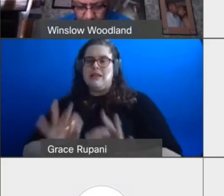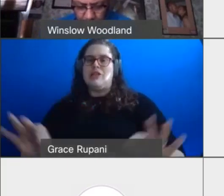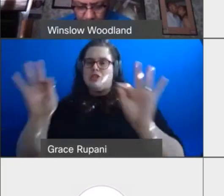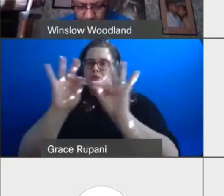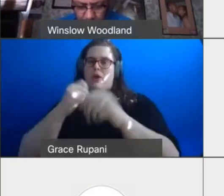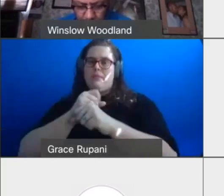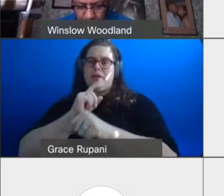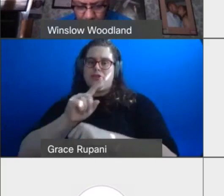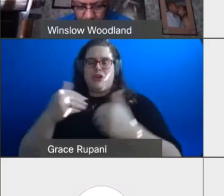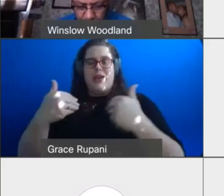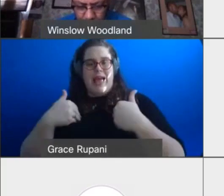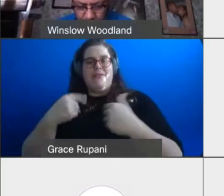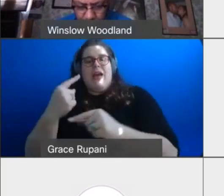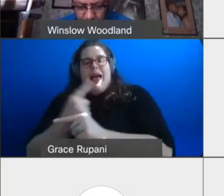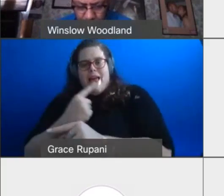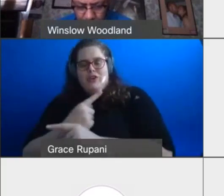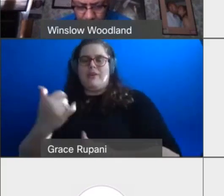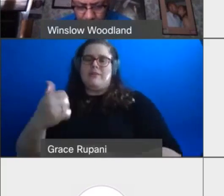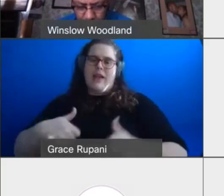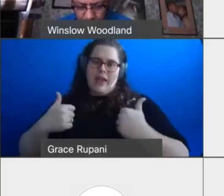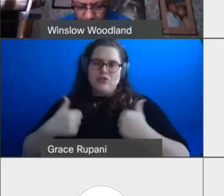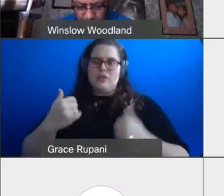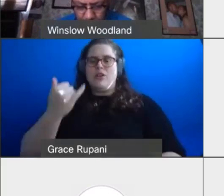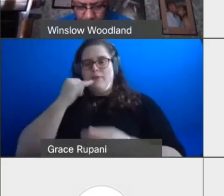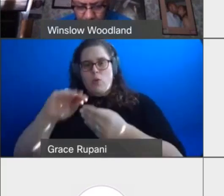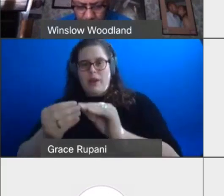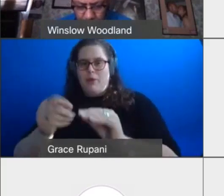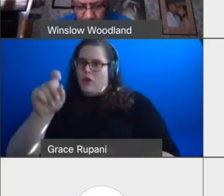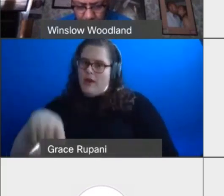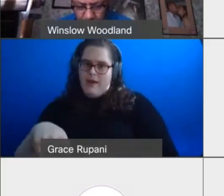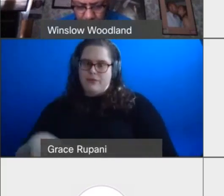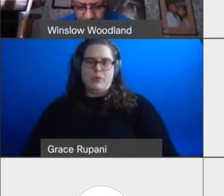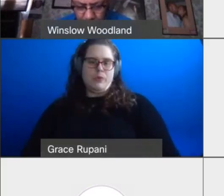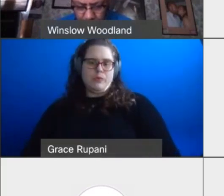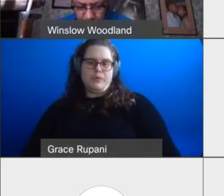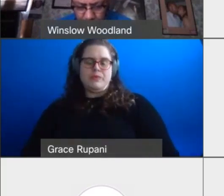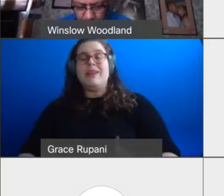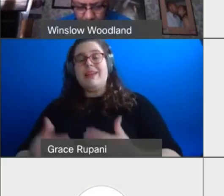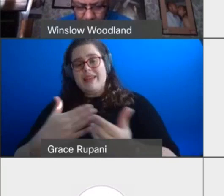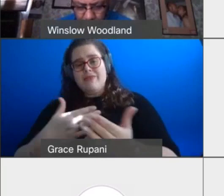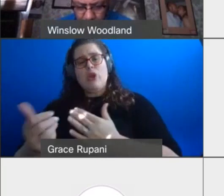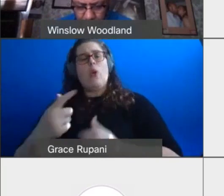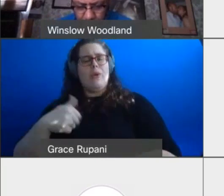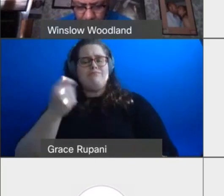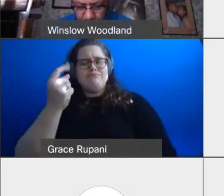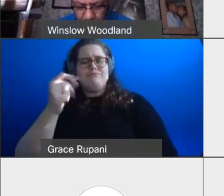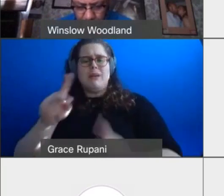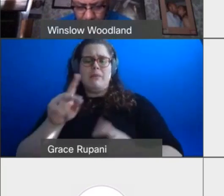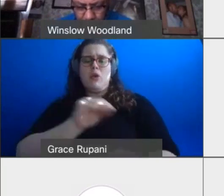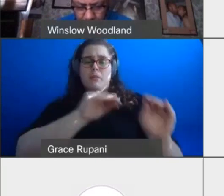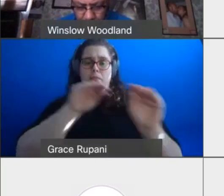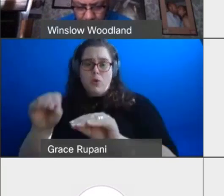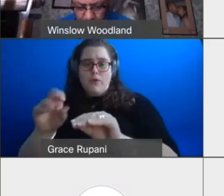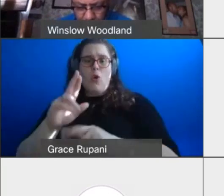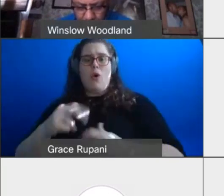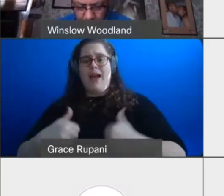accurate address and phone number. And even though addresses do change, sometimes work locations